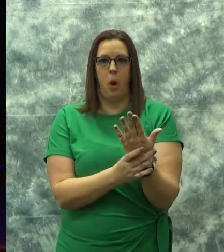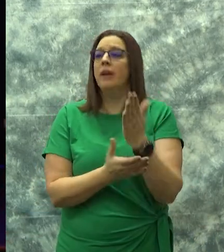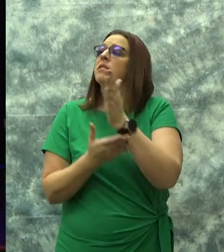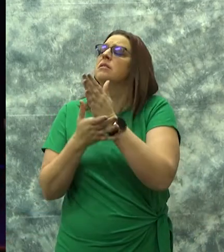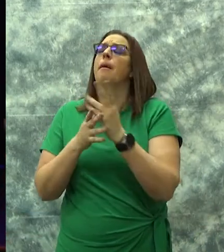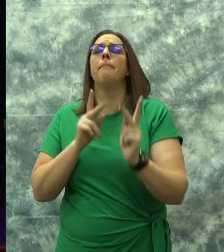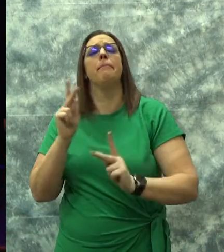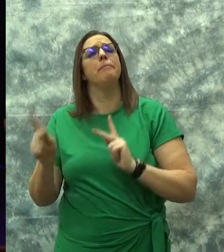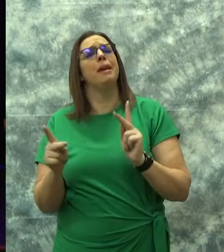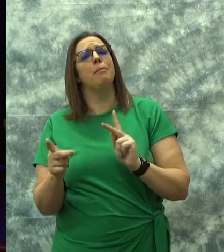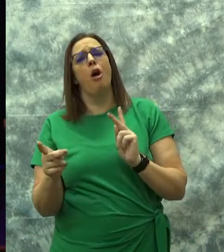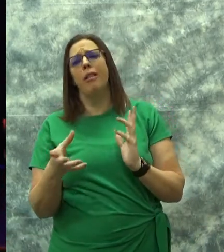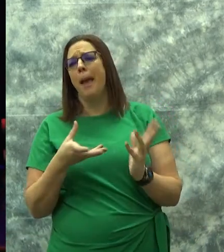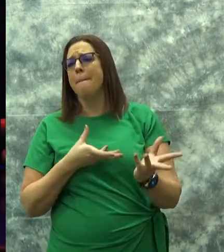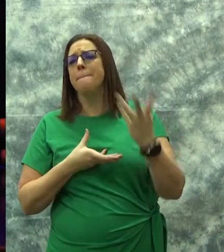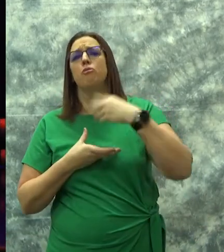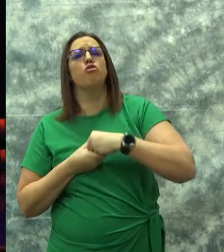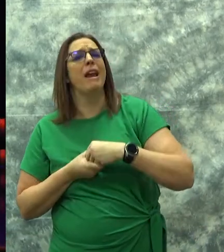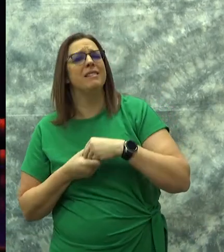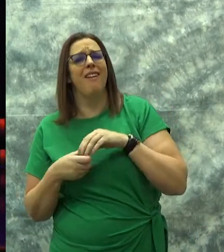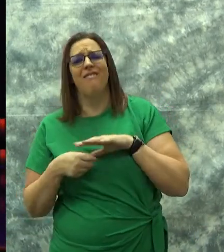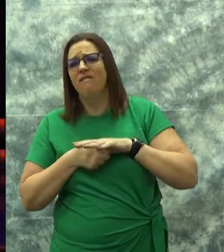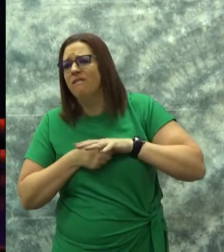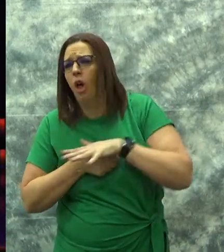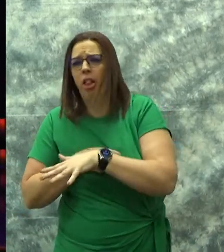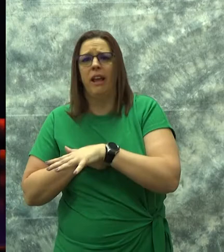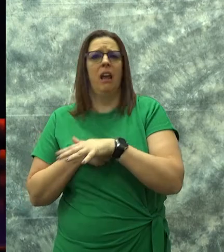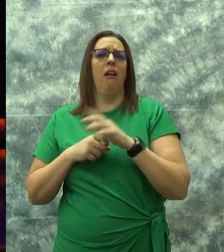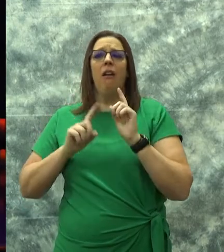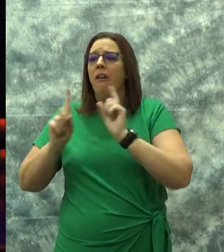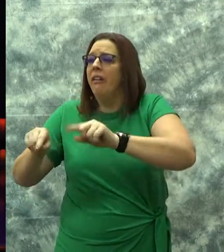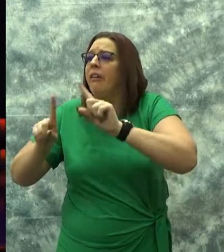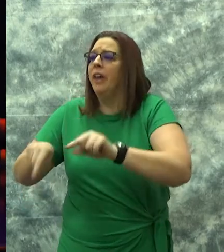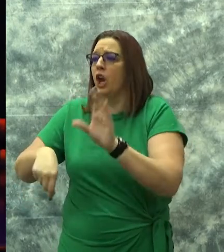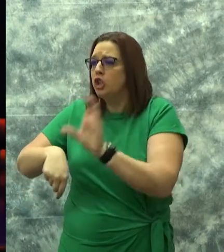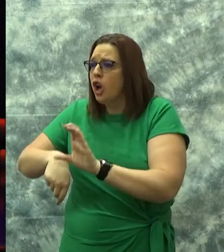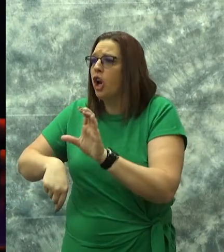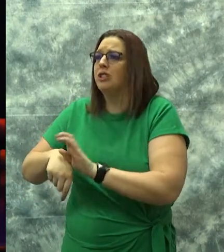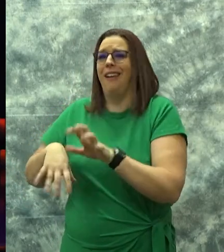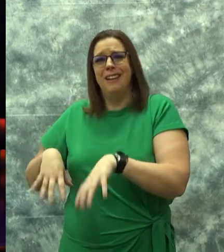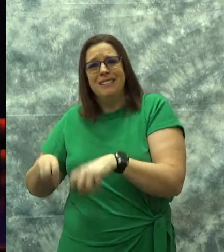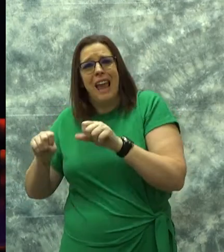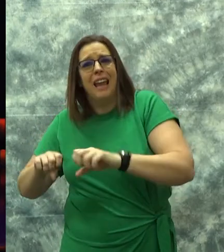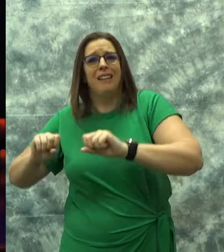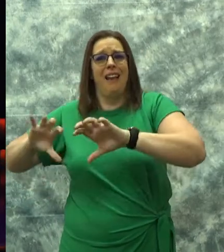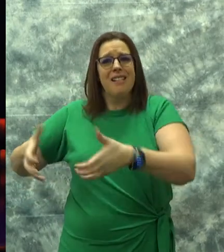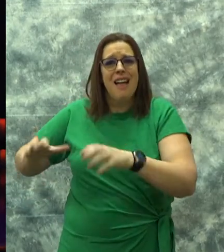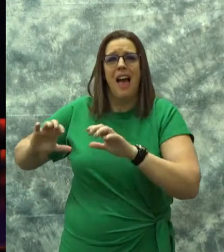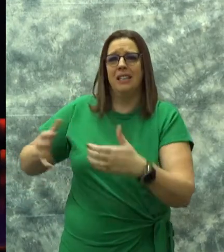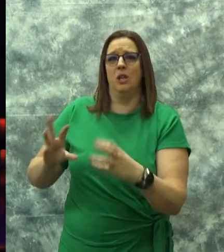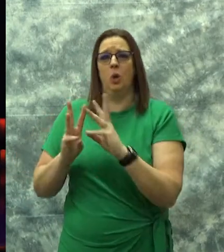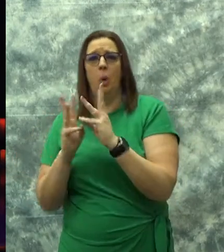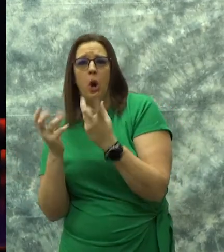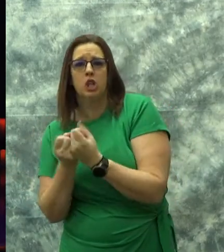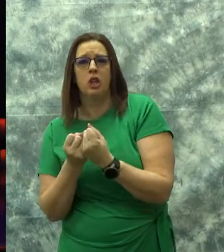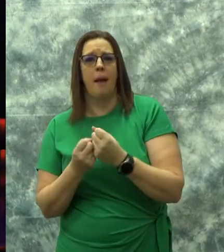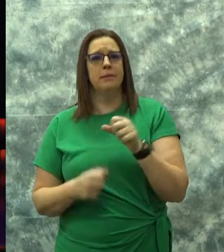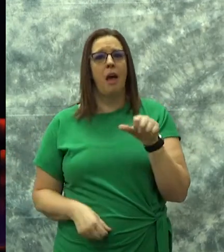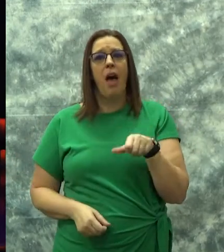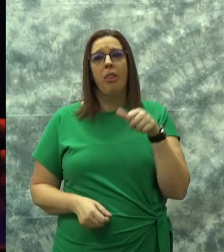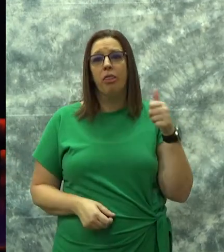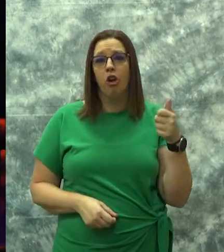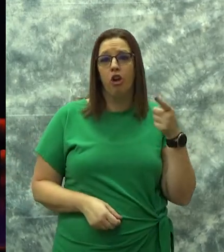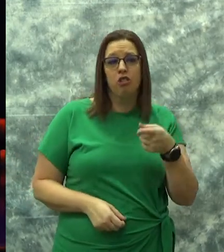growing. Now, some people embrace it fully. They go to church, they take classes and workshops, they embrace it. And